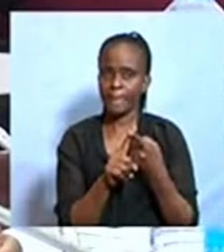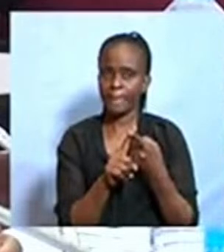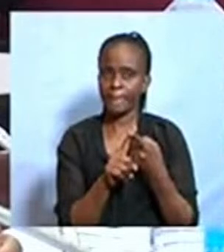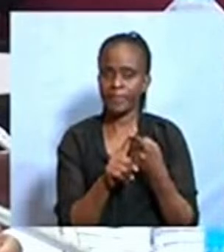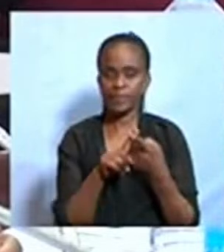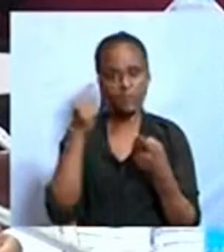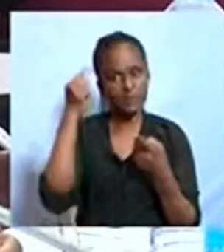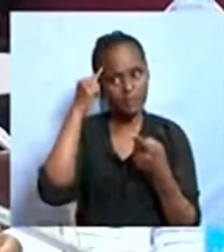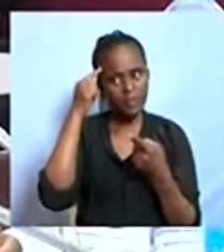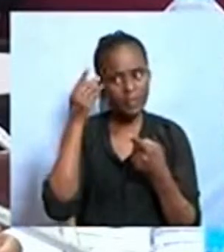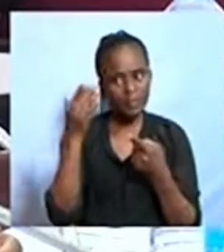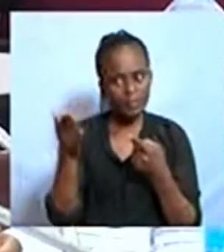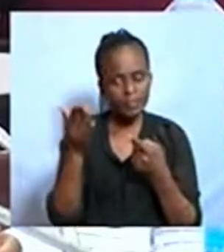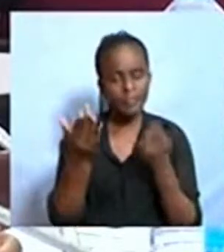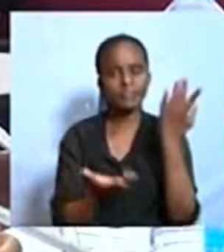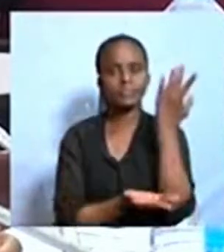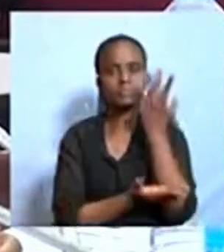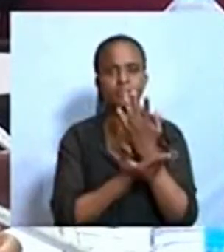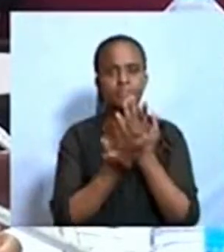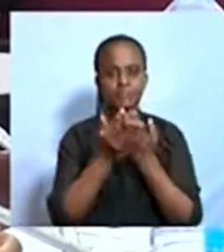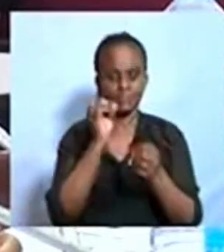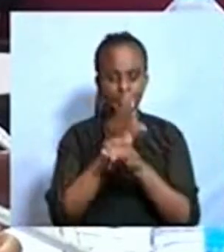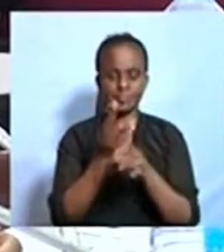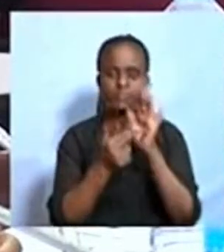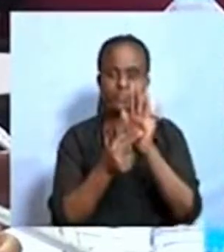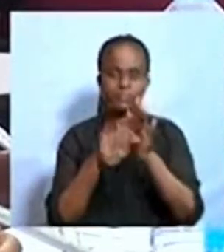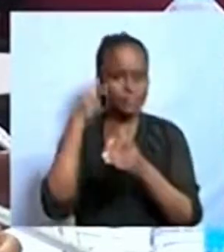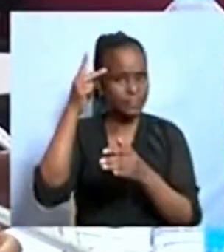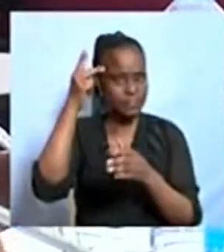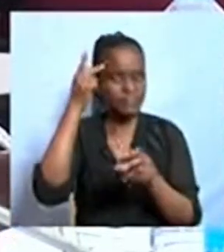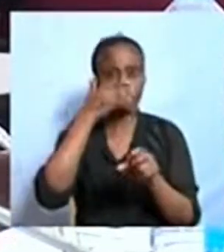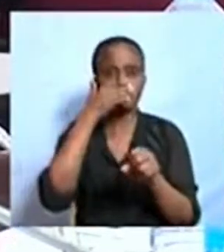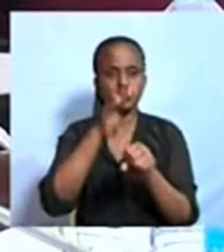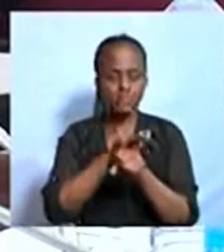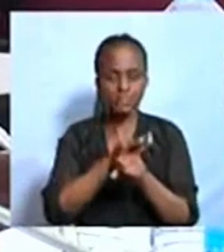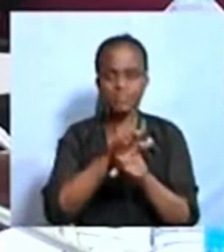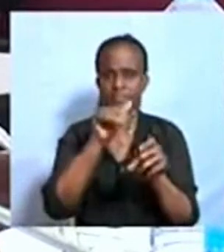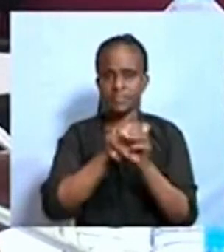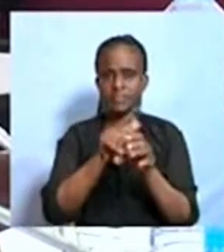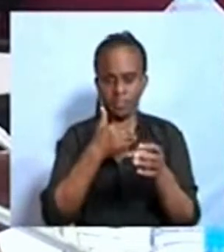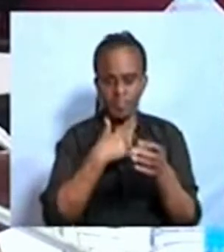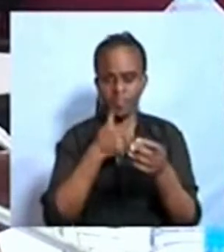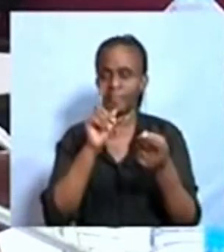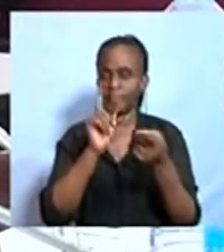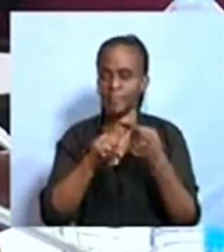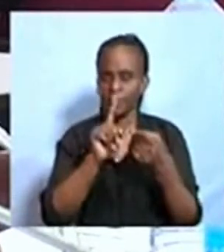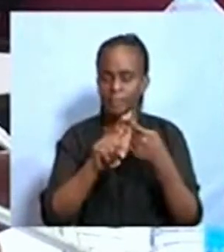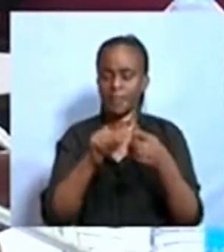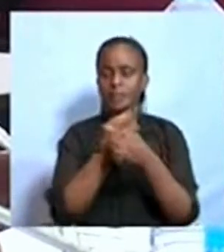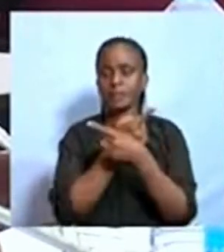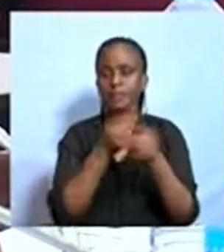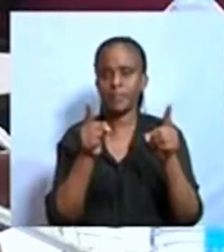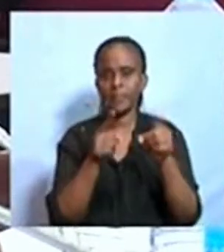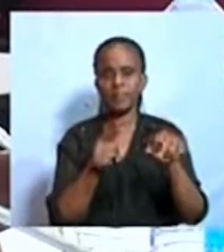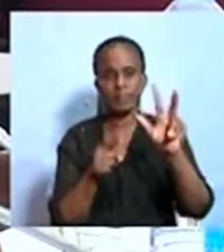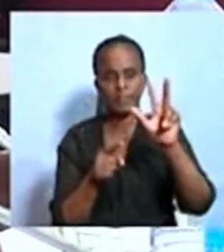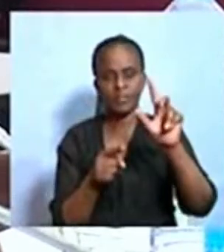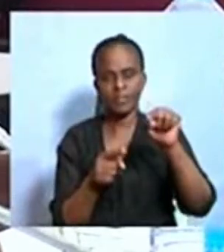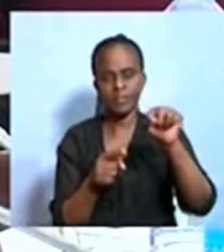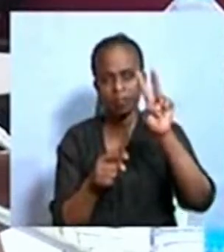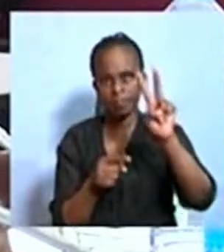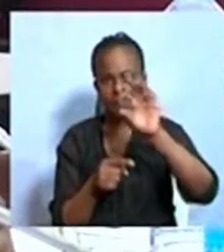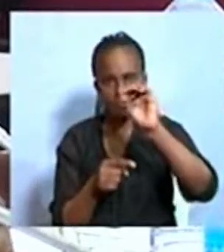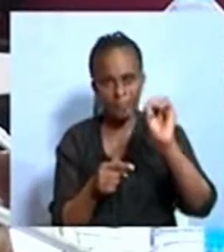the government enhances its already demonstrated political commitment in covering first the difference of 3.2%